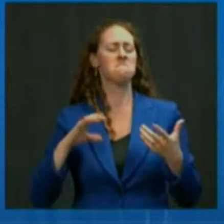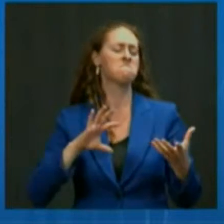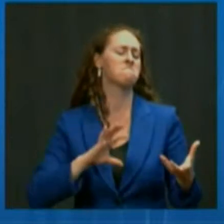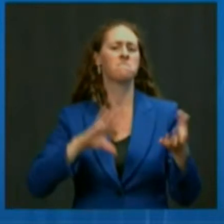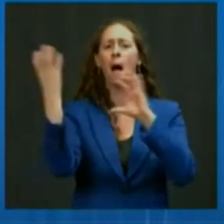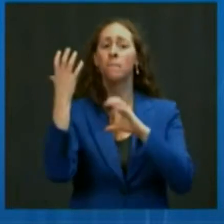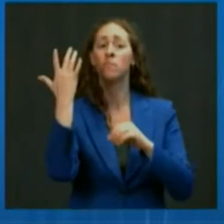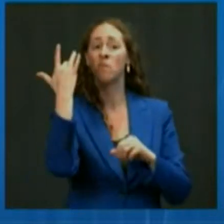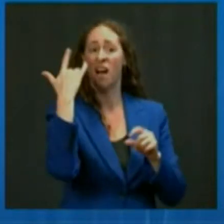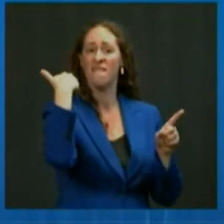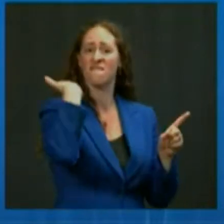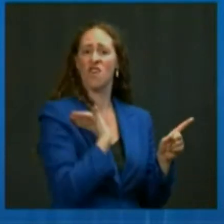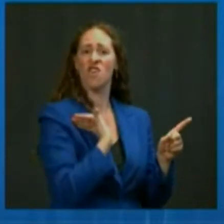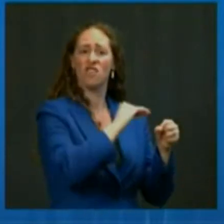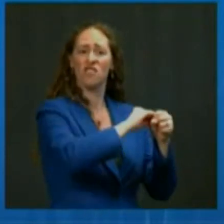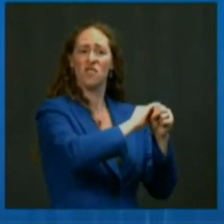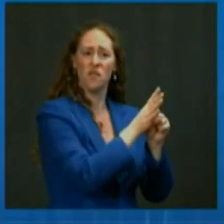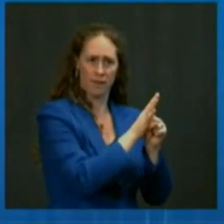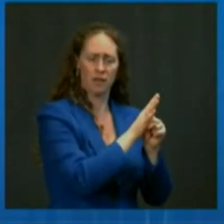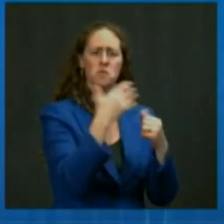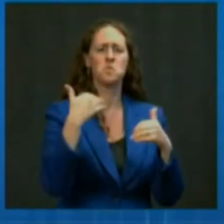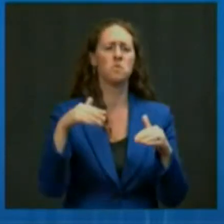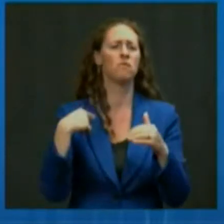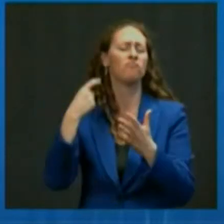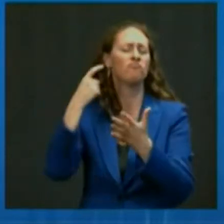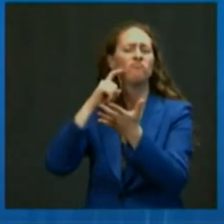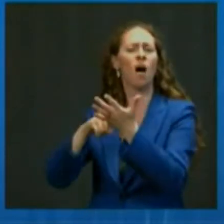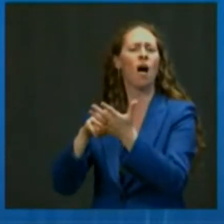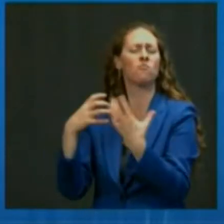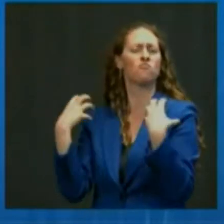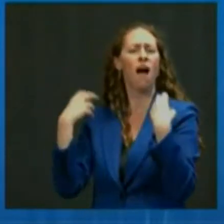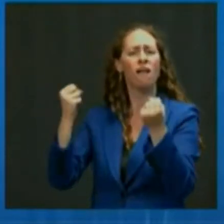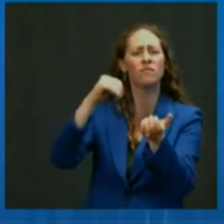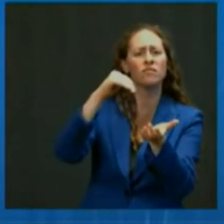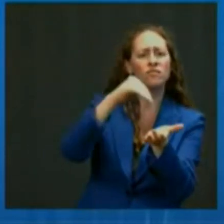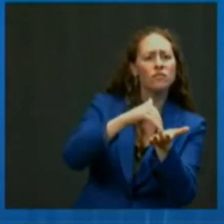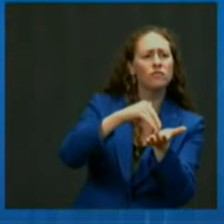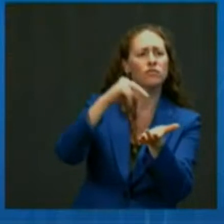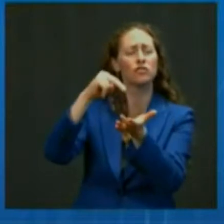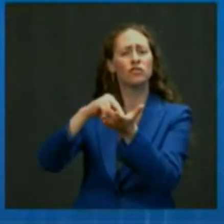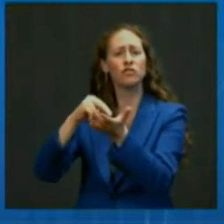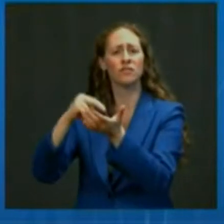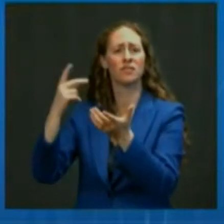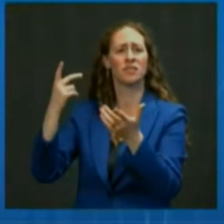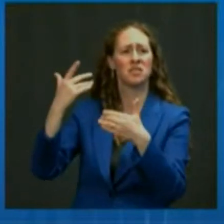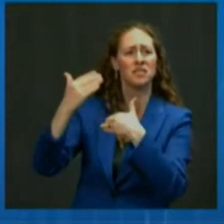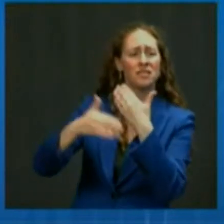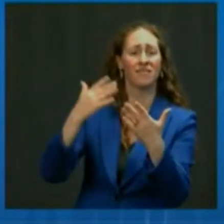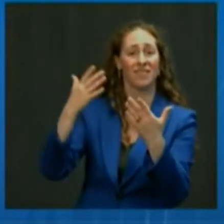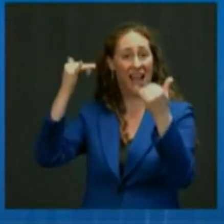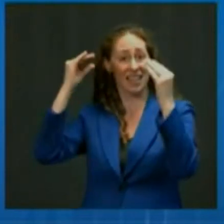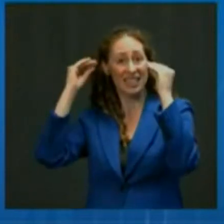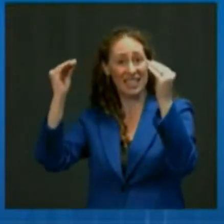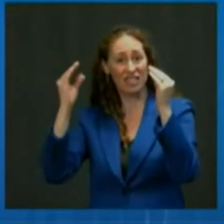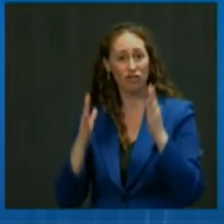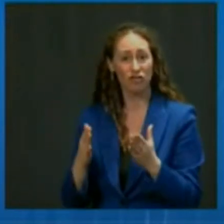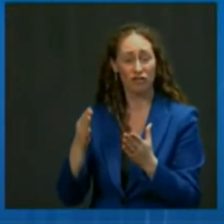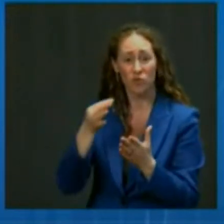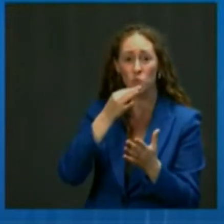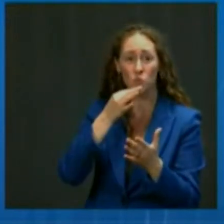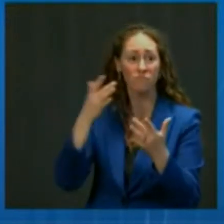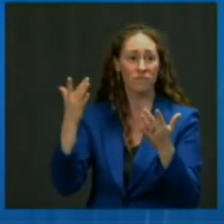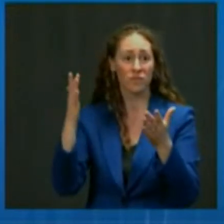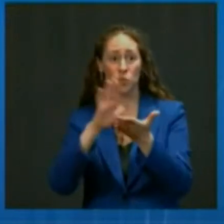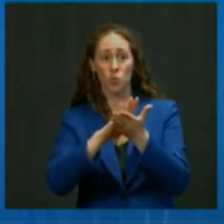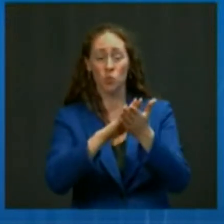in our hospitals, the teachers working to get our kids back to school, and the frontline workers who have put themselves on the line to